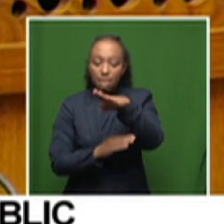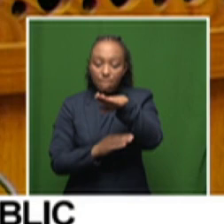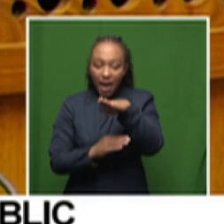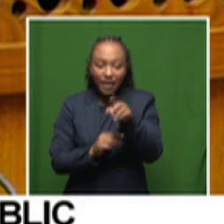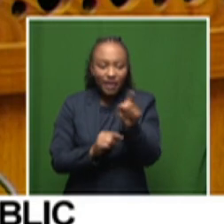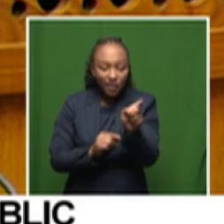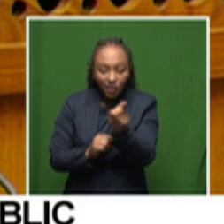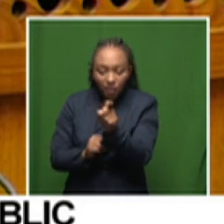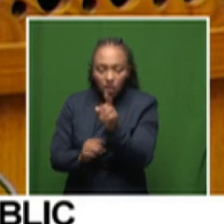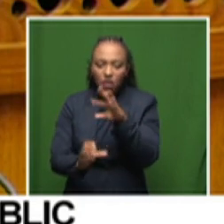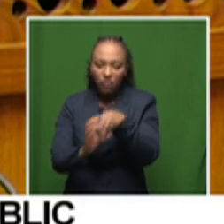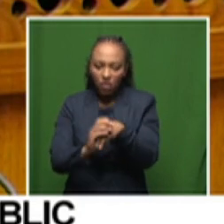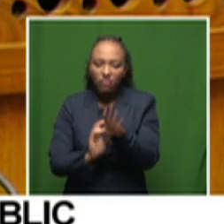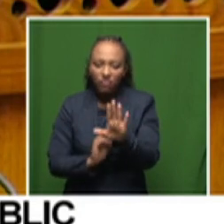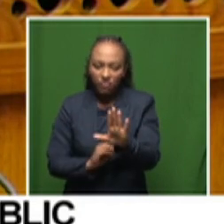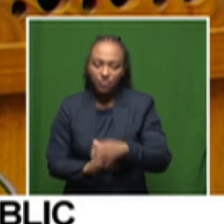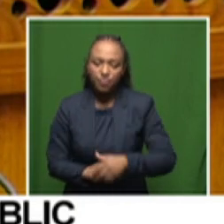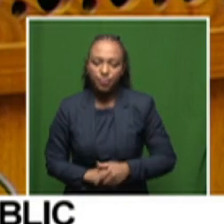sector.